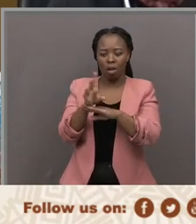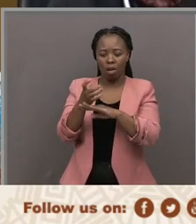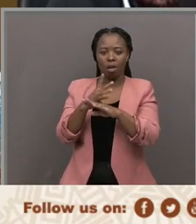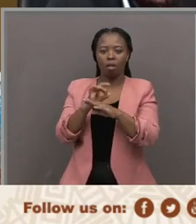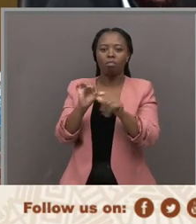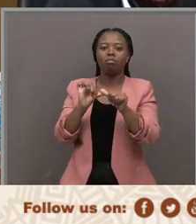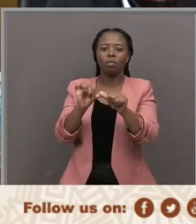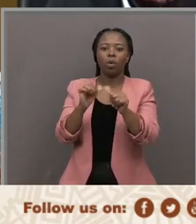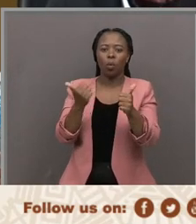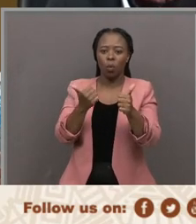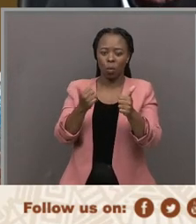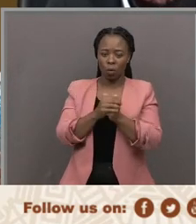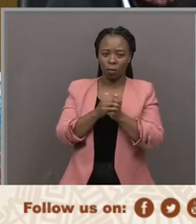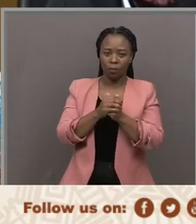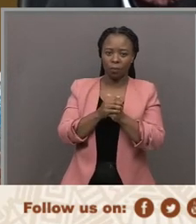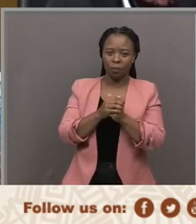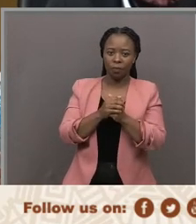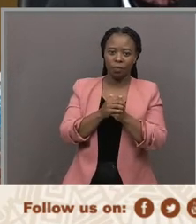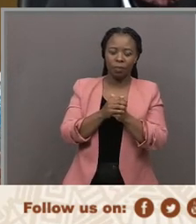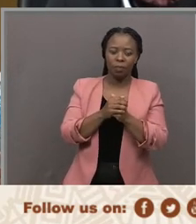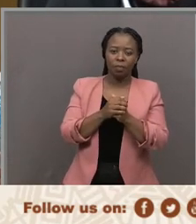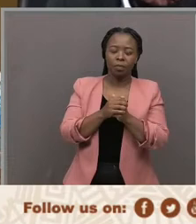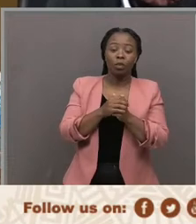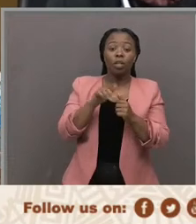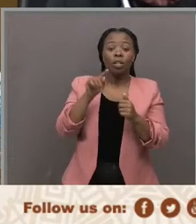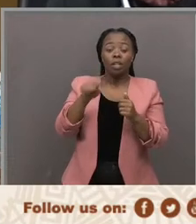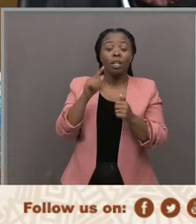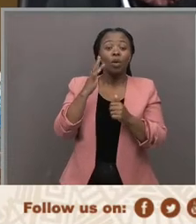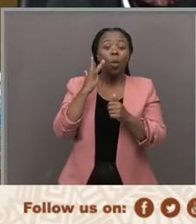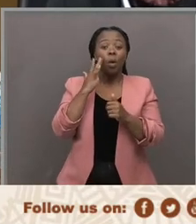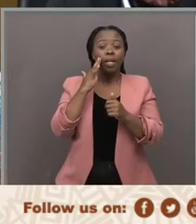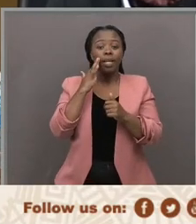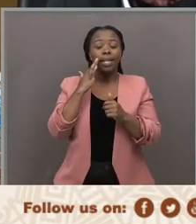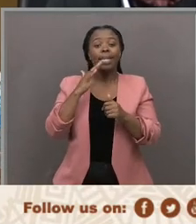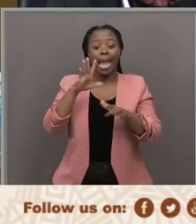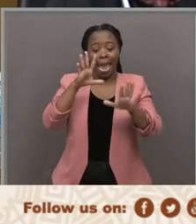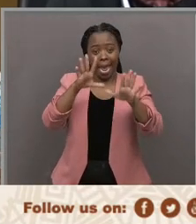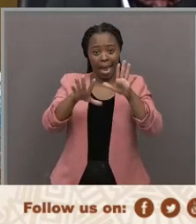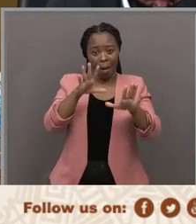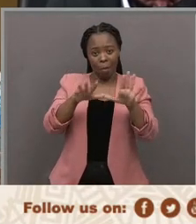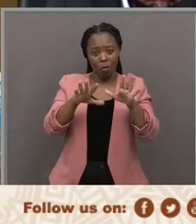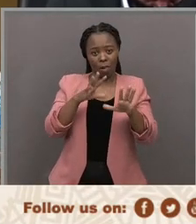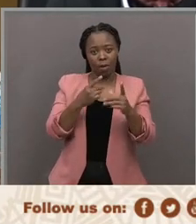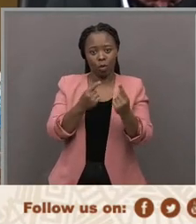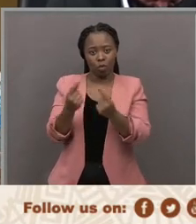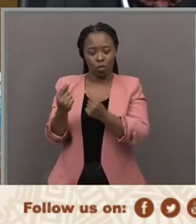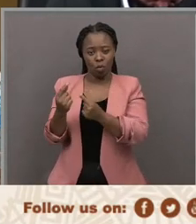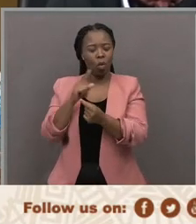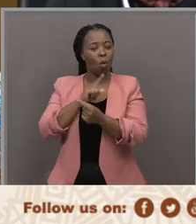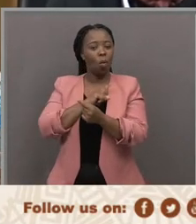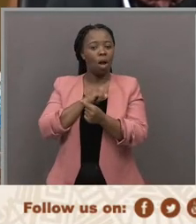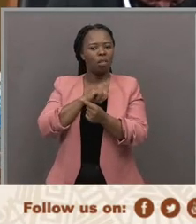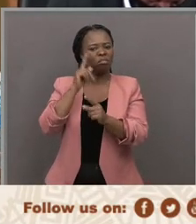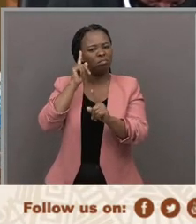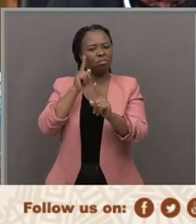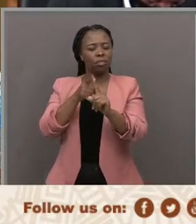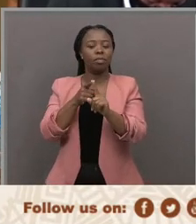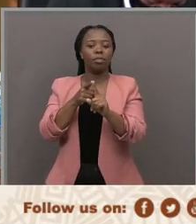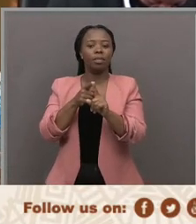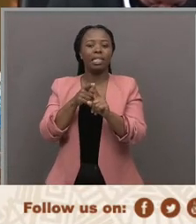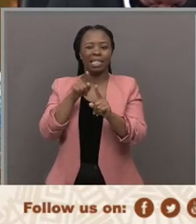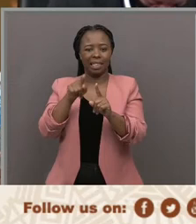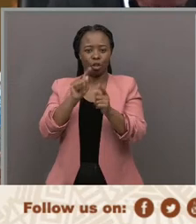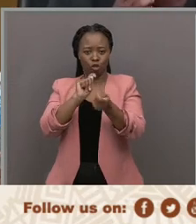bill. We are bringing this bill in April into this House because we want, this is a game changer.